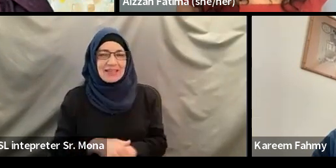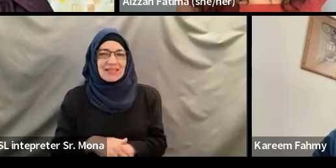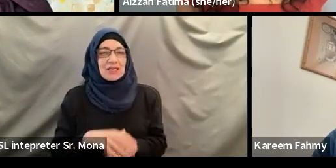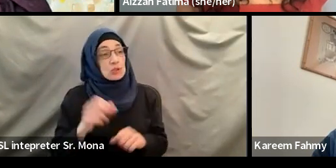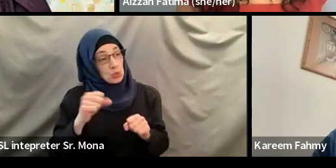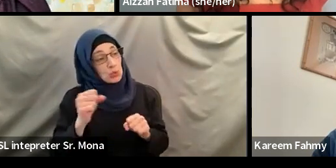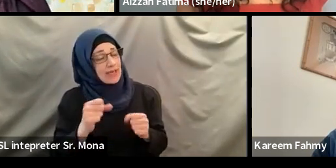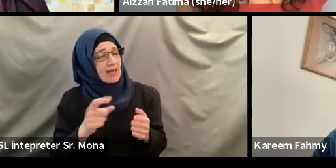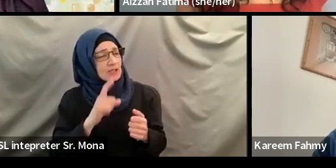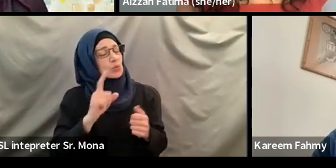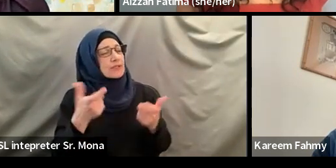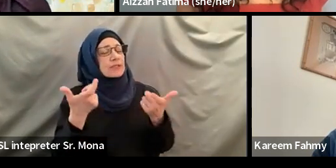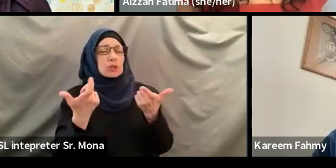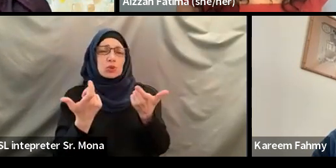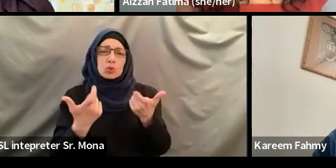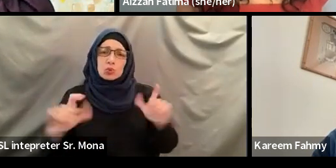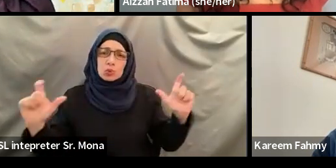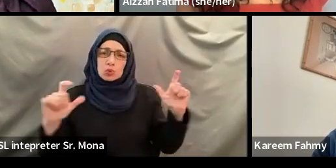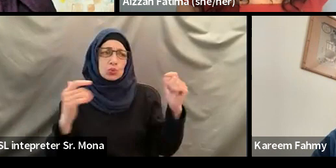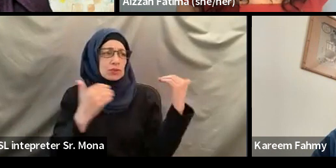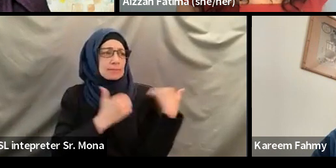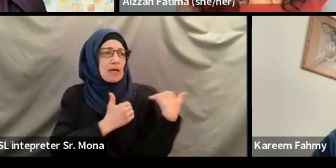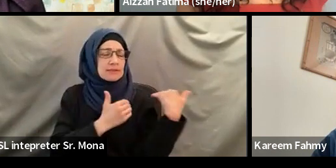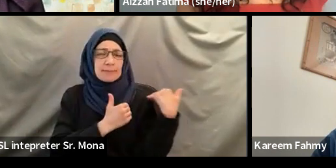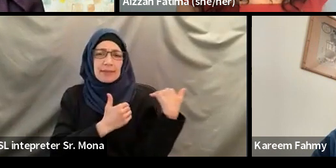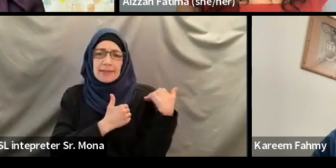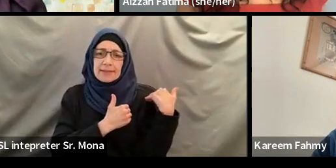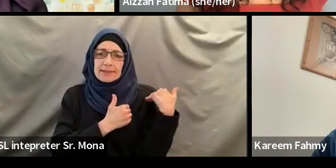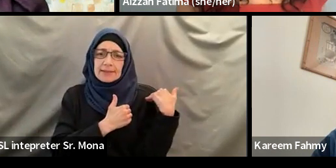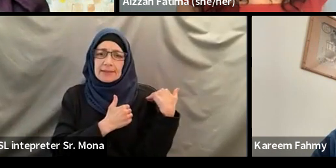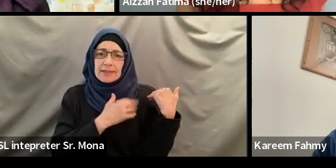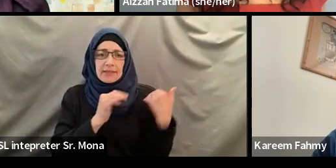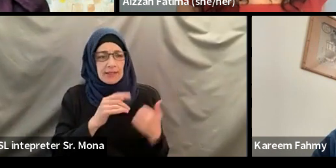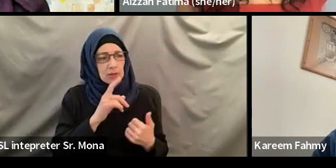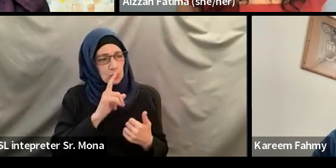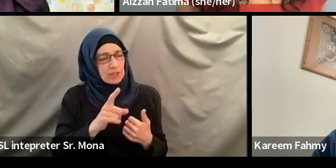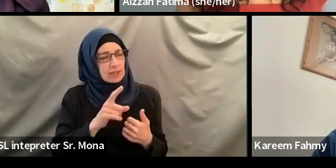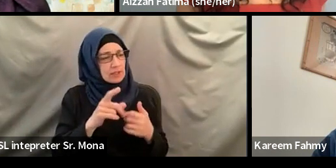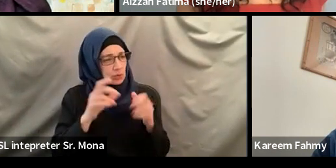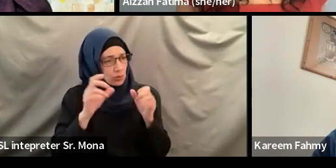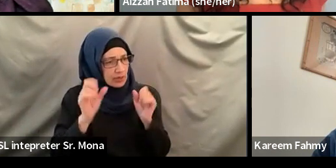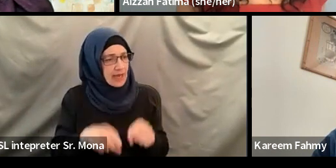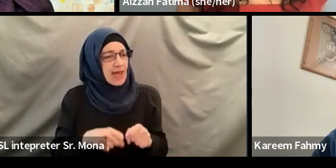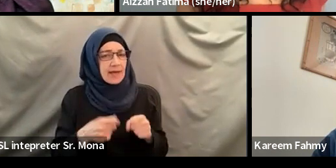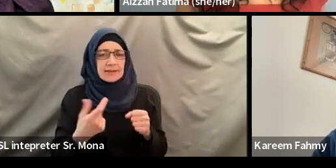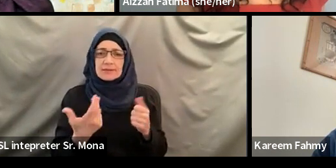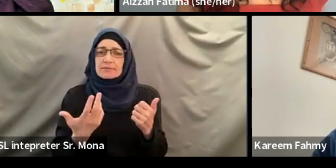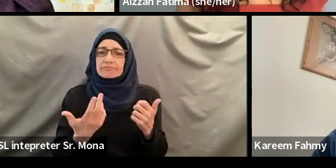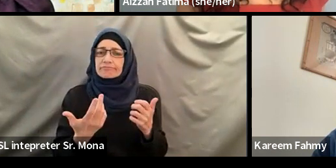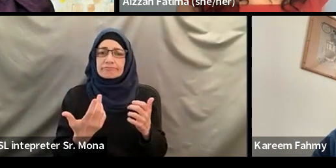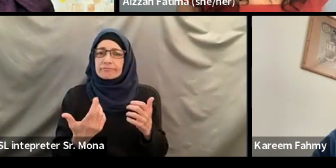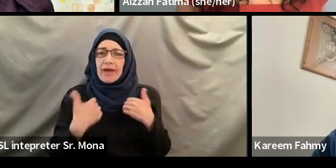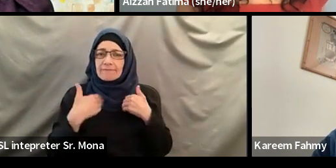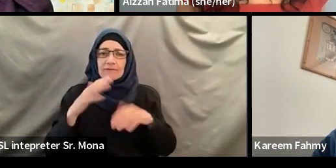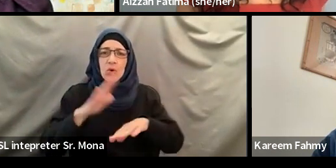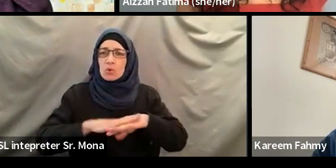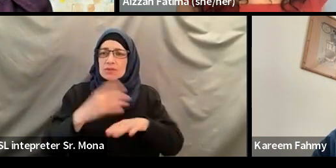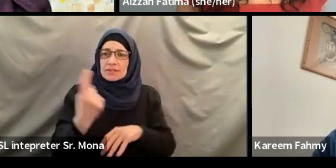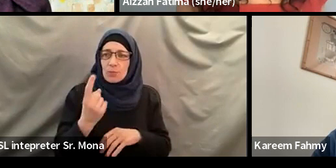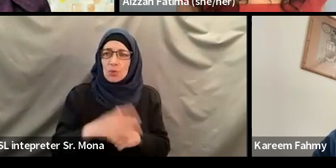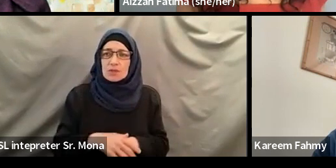I think it's a huge responsibility that can be imposed on someone. Some people do a great